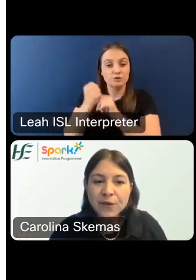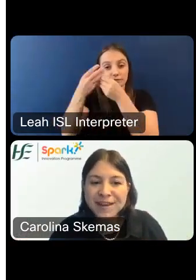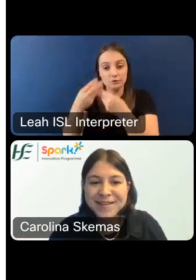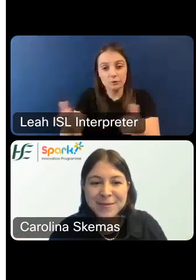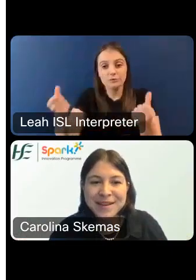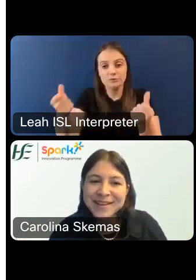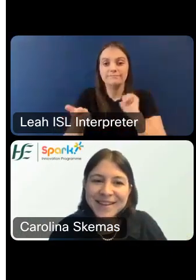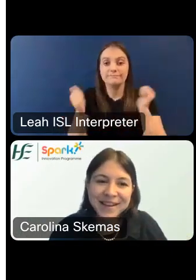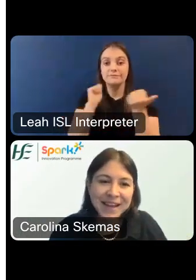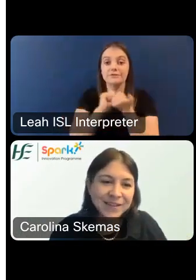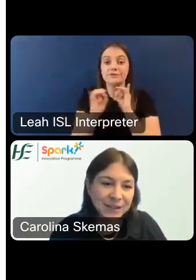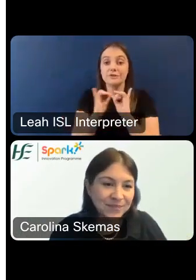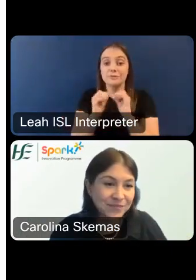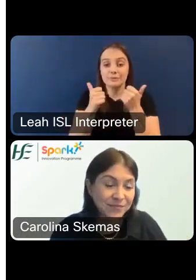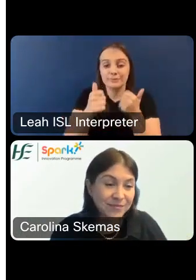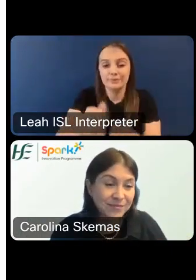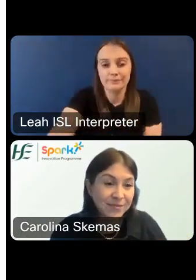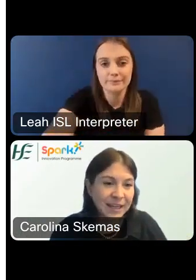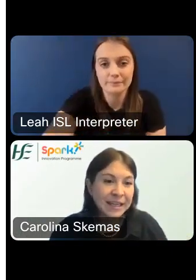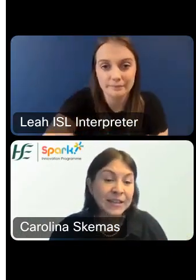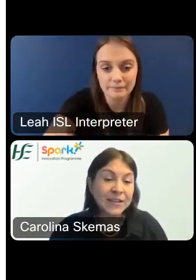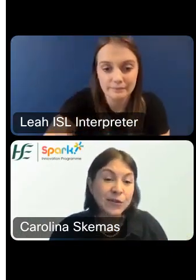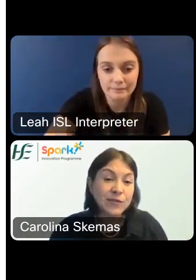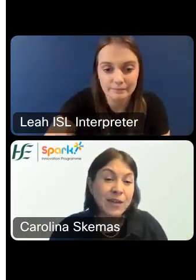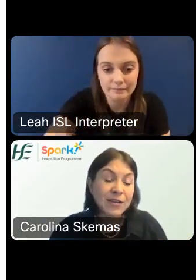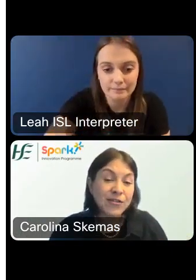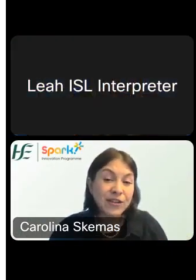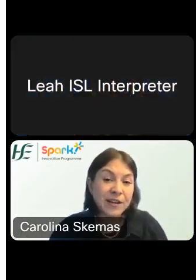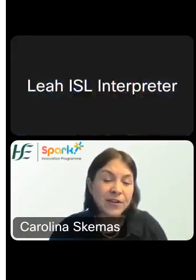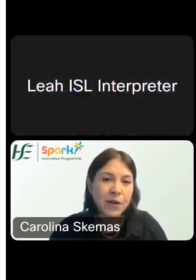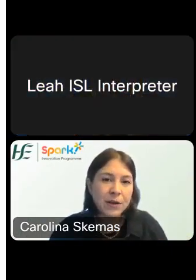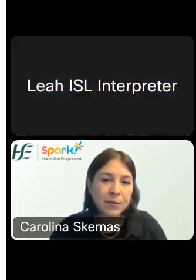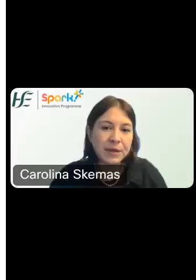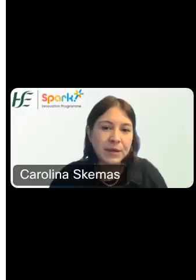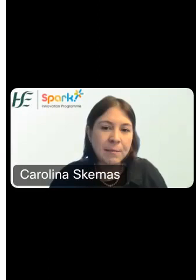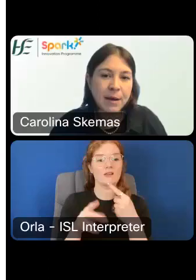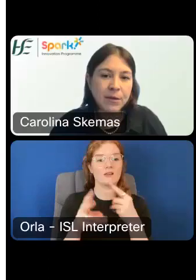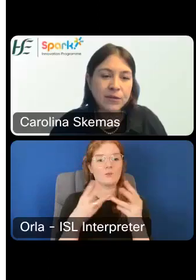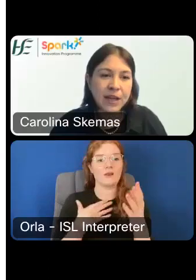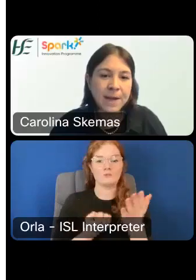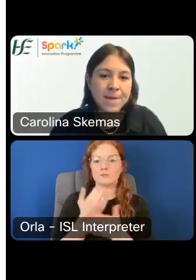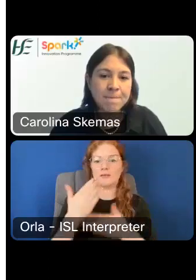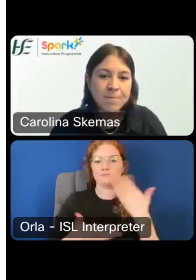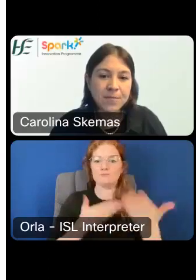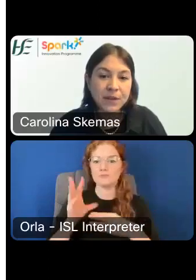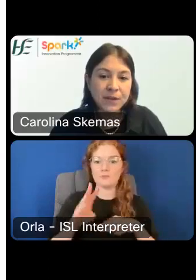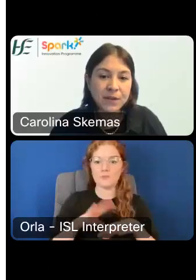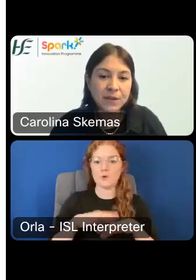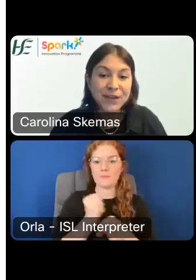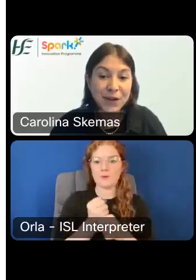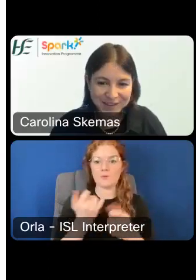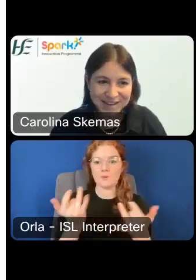move on to the next slide, please, Catherine. So then to just kind of talk a little bit about